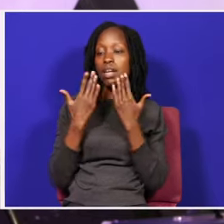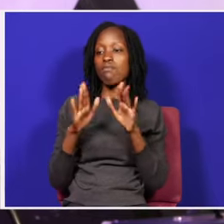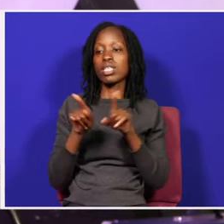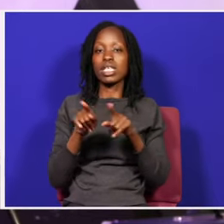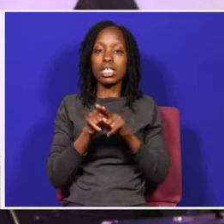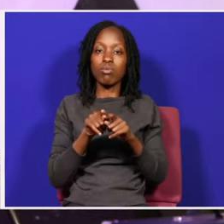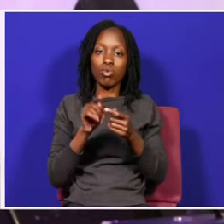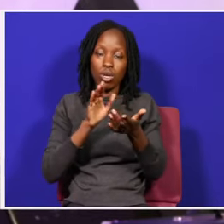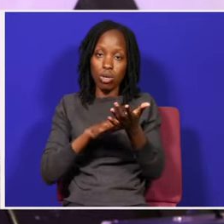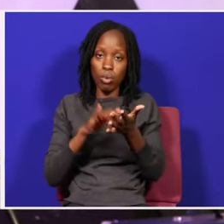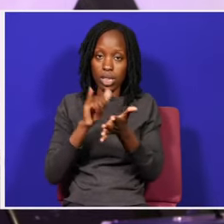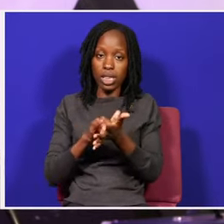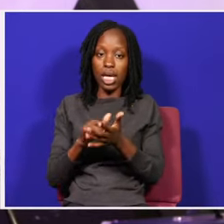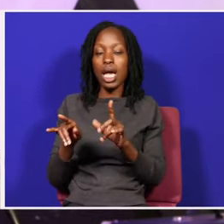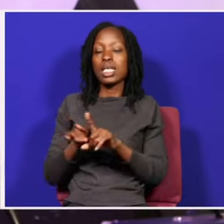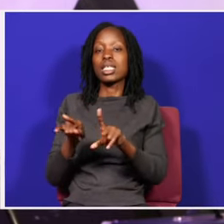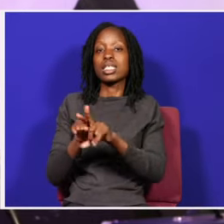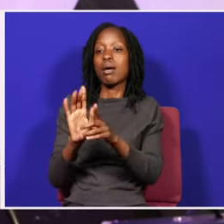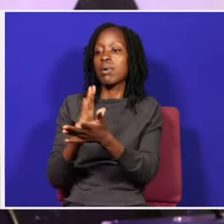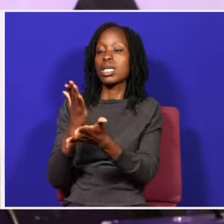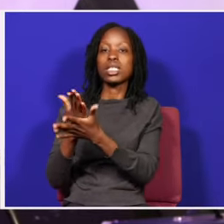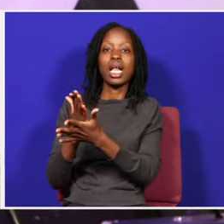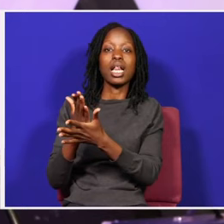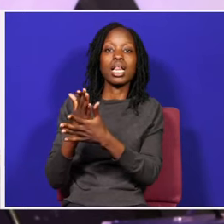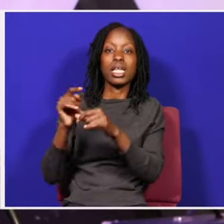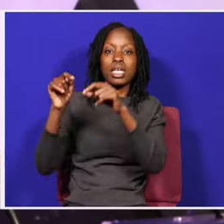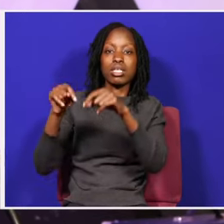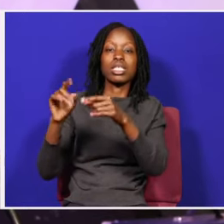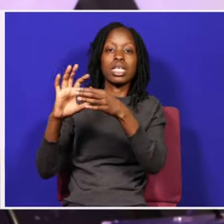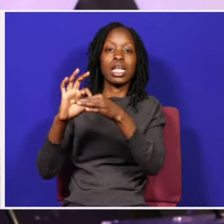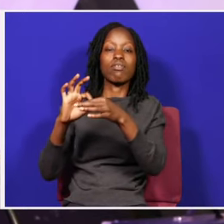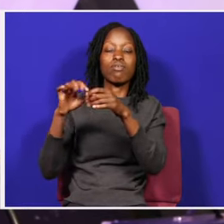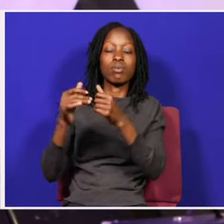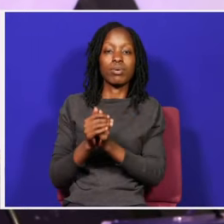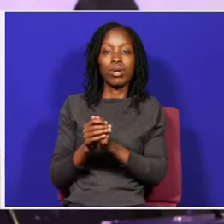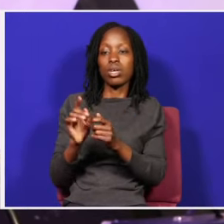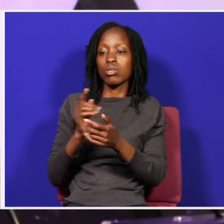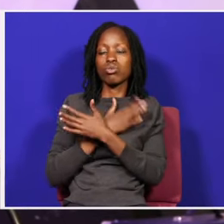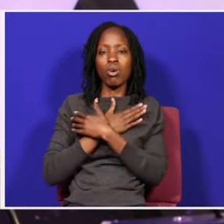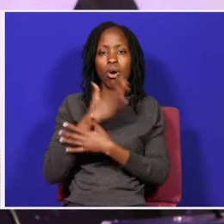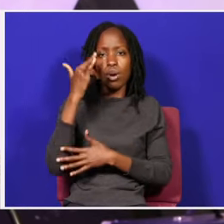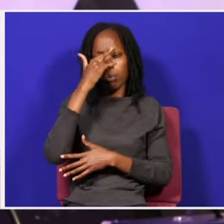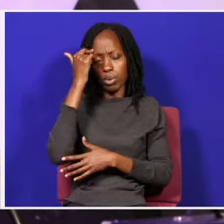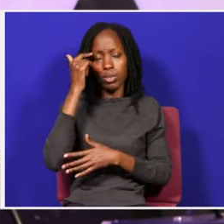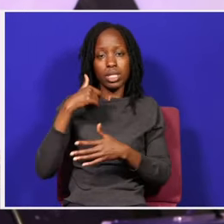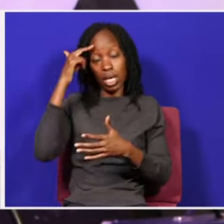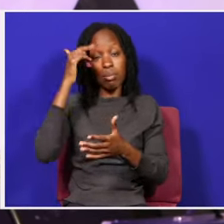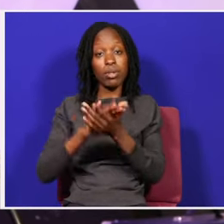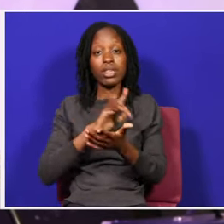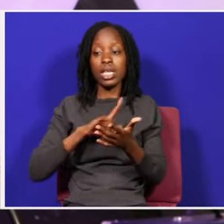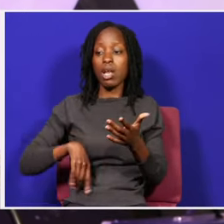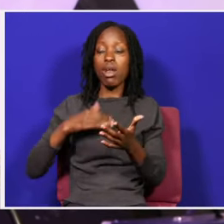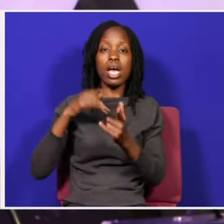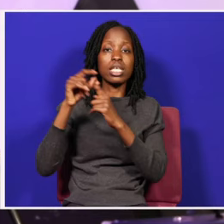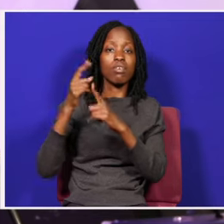that in the chat section below and certainly pass it on, pass the link on for this service to a friend, because I believe God has a word for